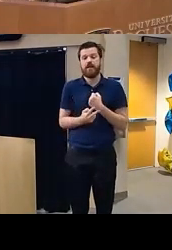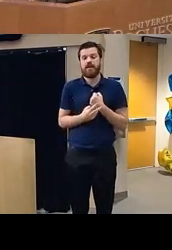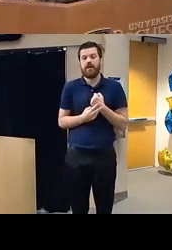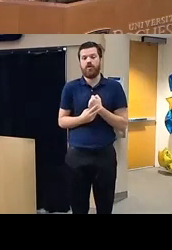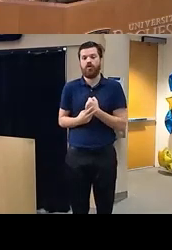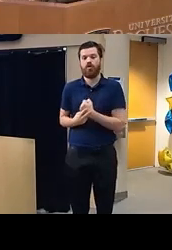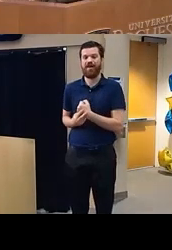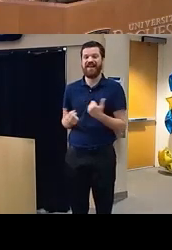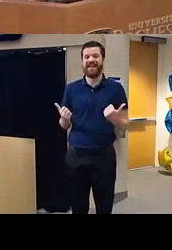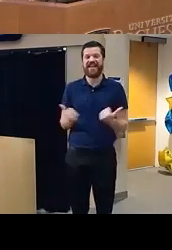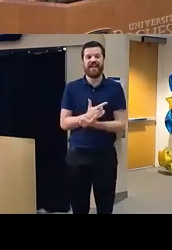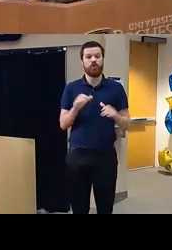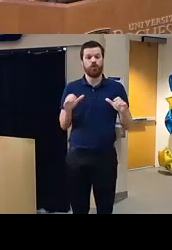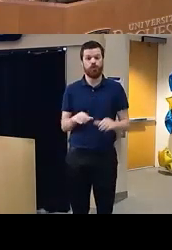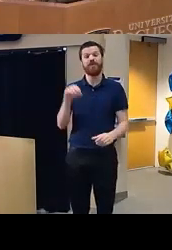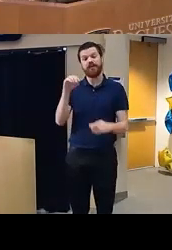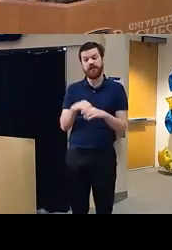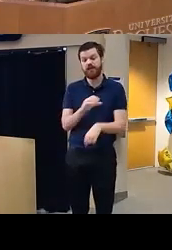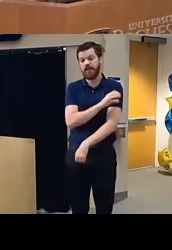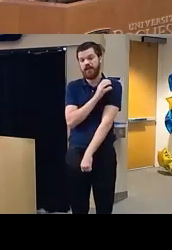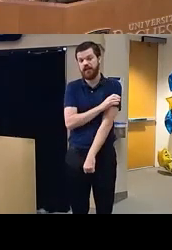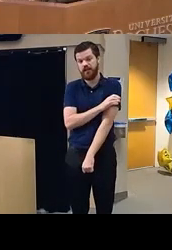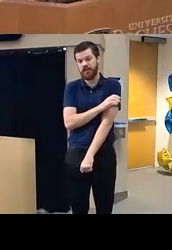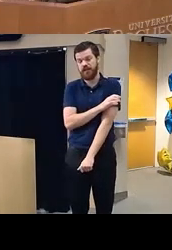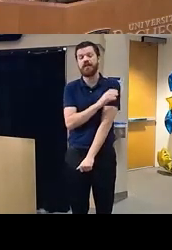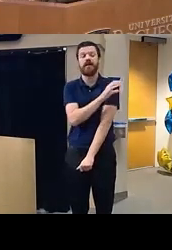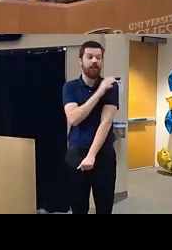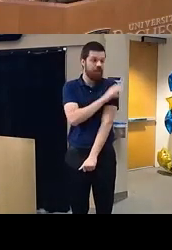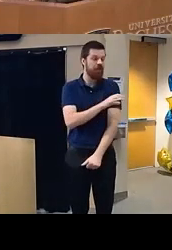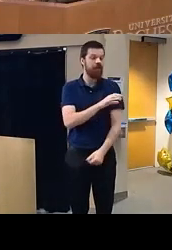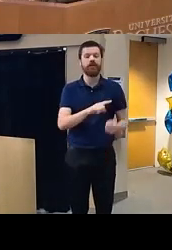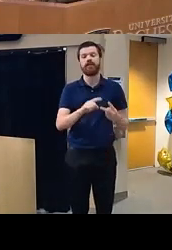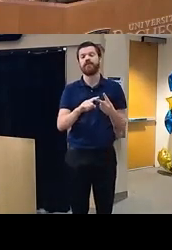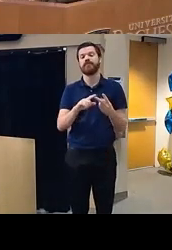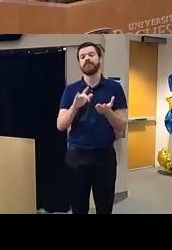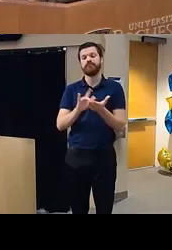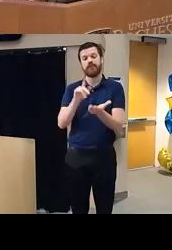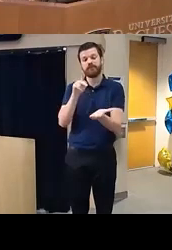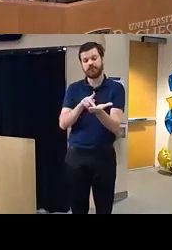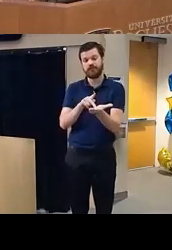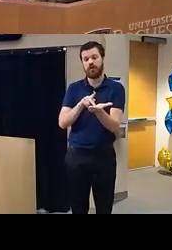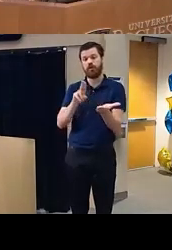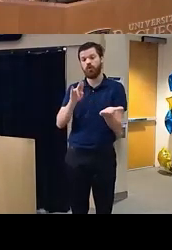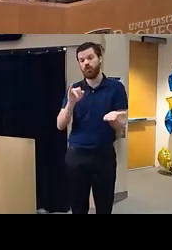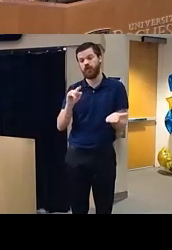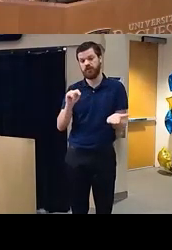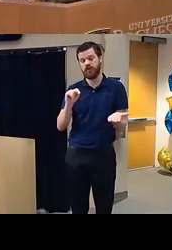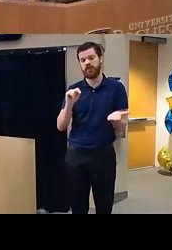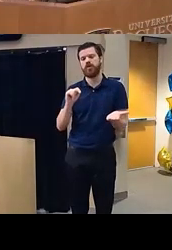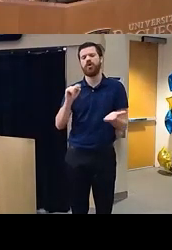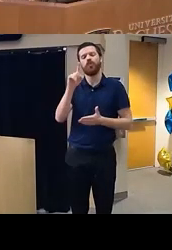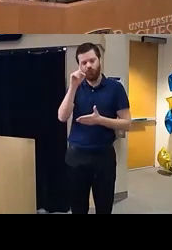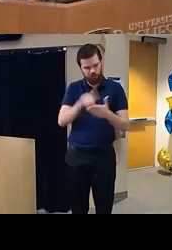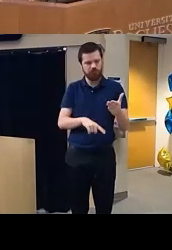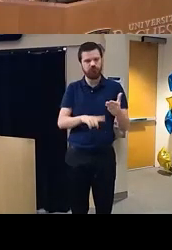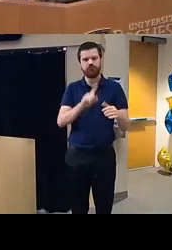cataloging what you all are doing in the clinics and the med psych units about what are the